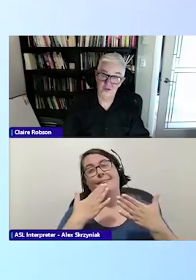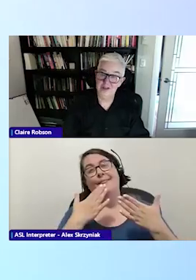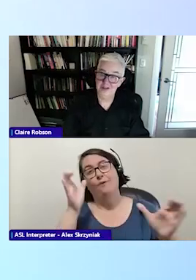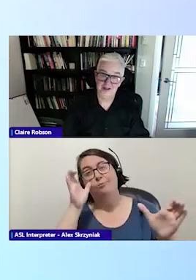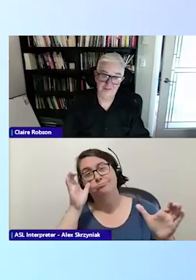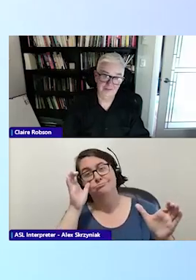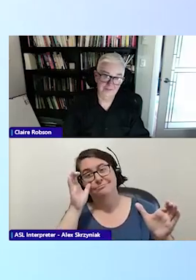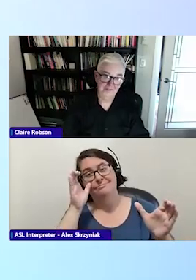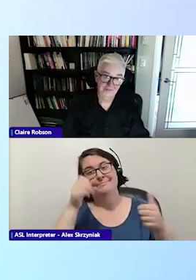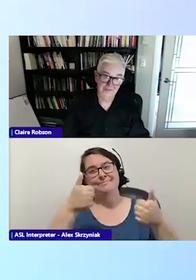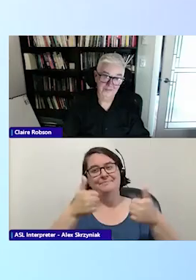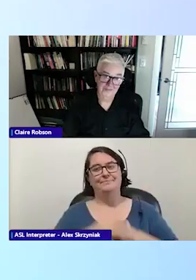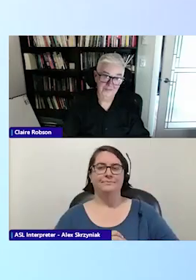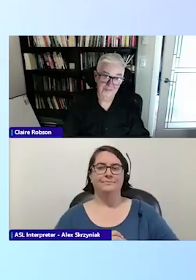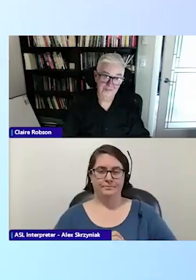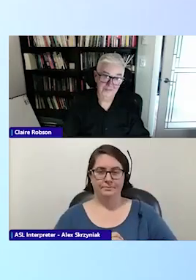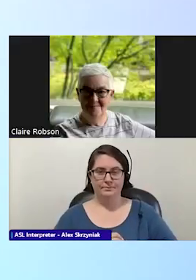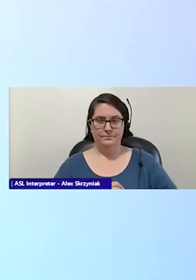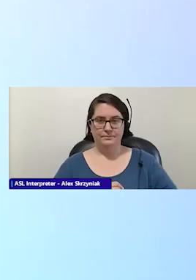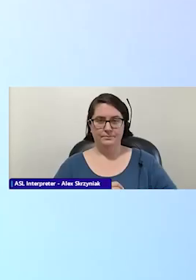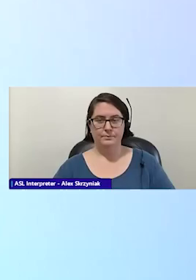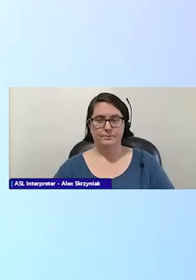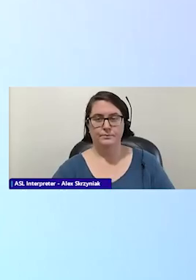for listening.